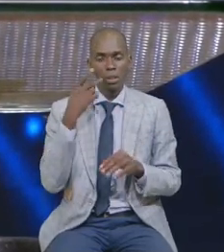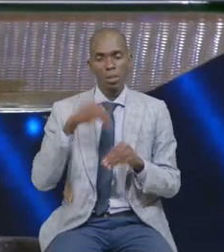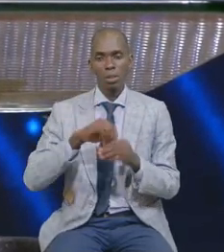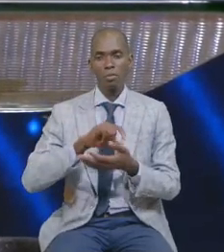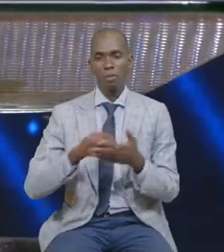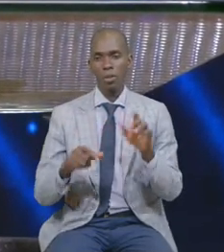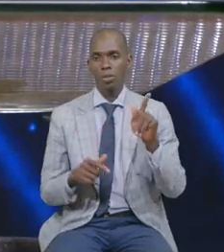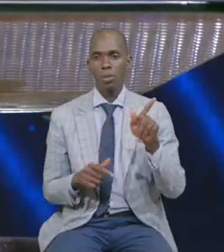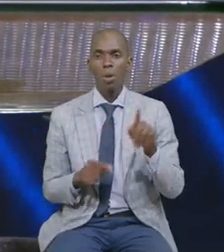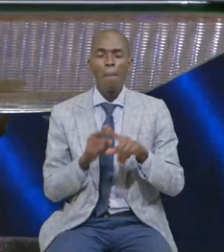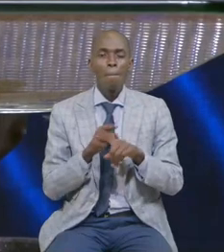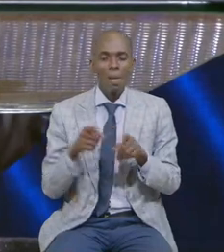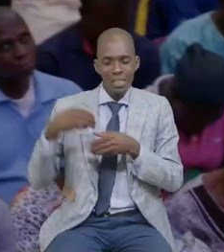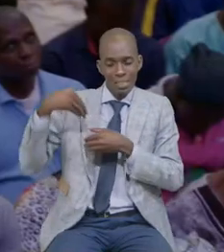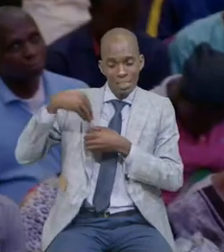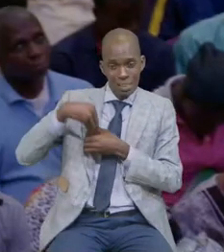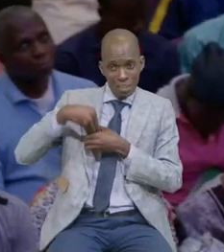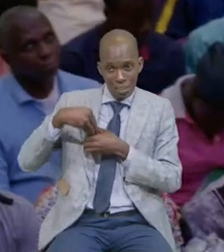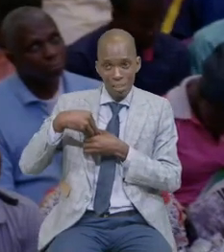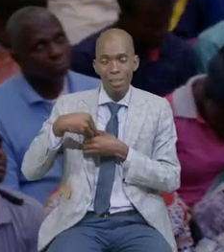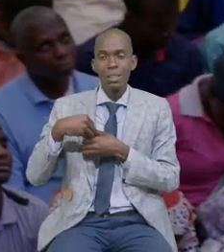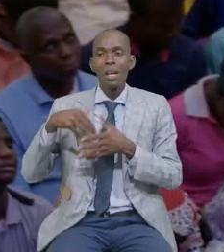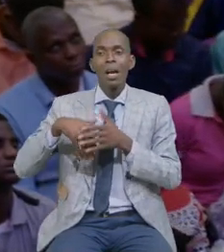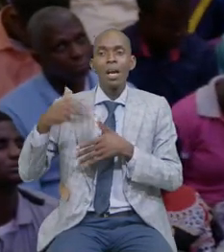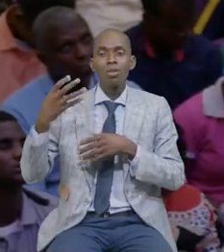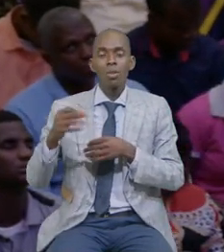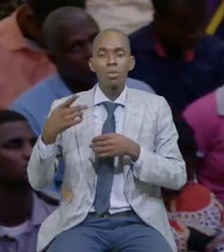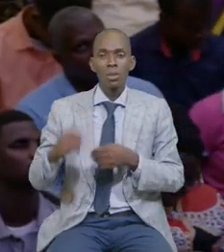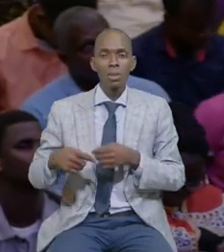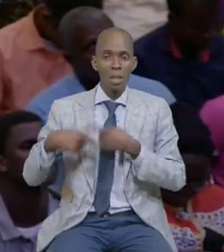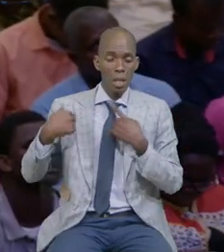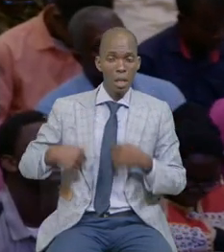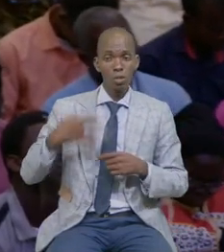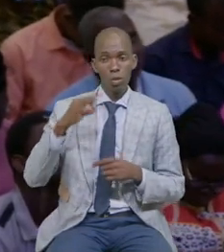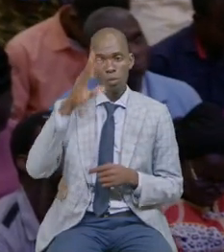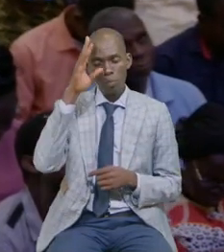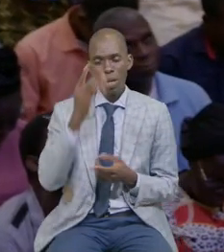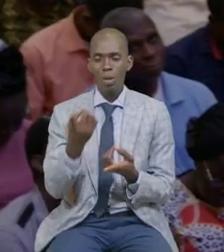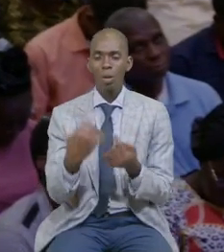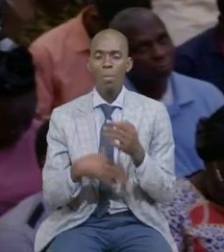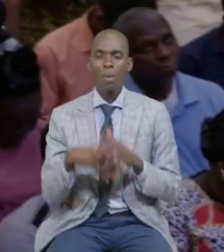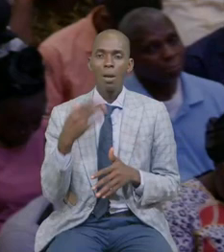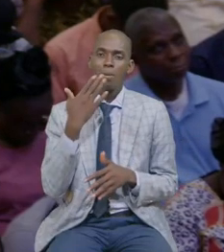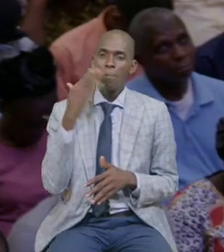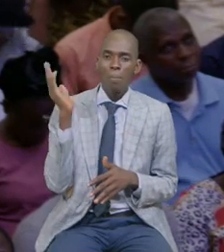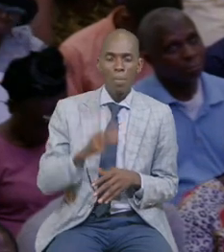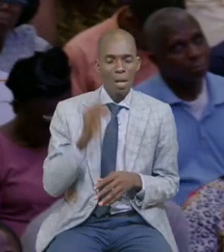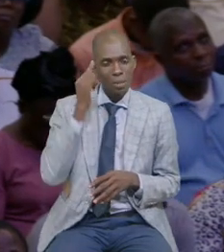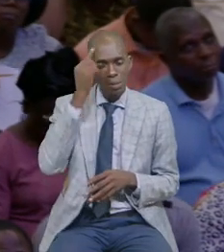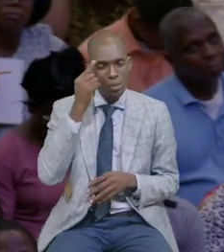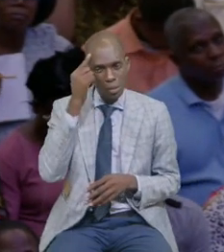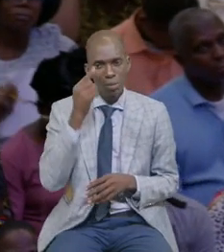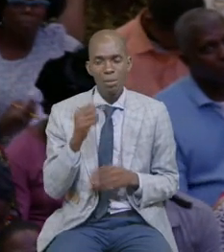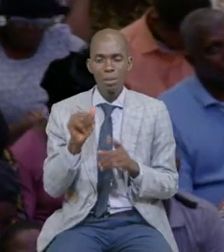for from within out of the heart of man proceed evil thoughts adulteries